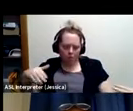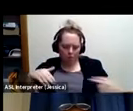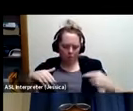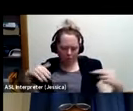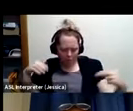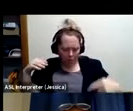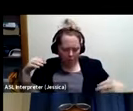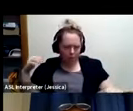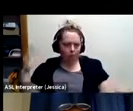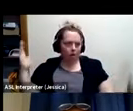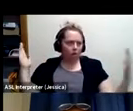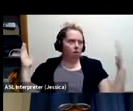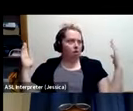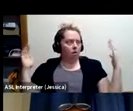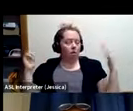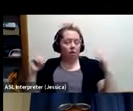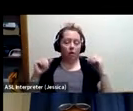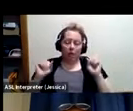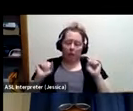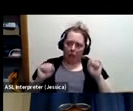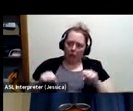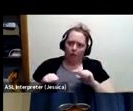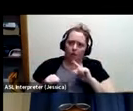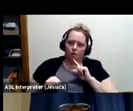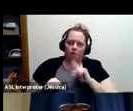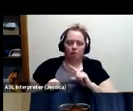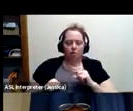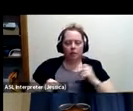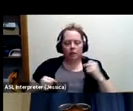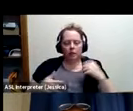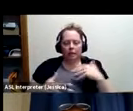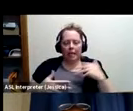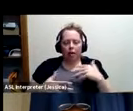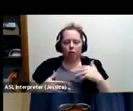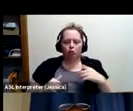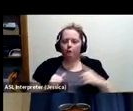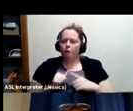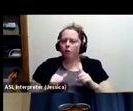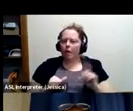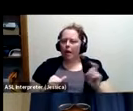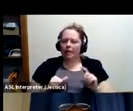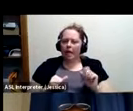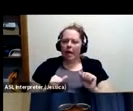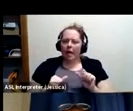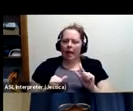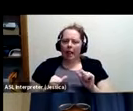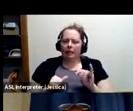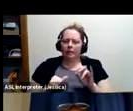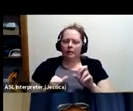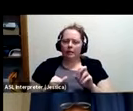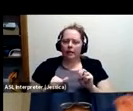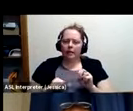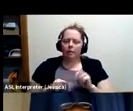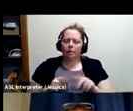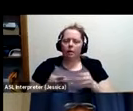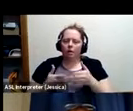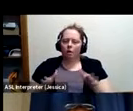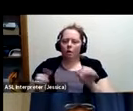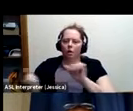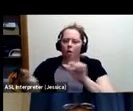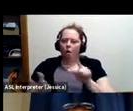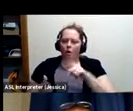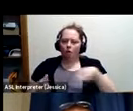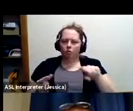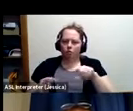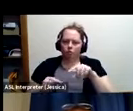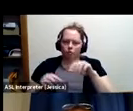very scary. And this question is going to Alicyn first, but of course to the rest of the panel. What advice would you give to medical professionals that are